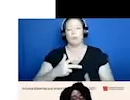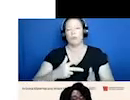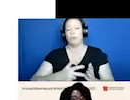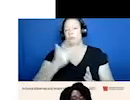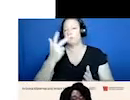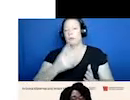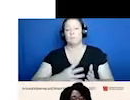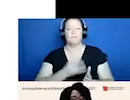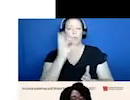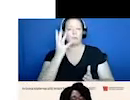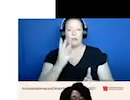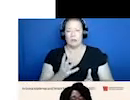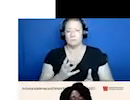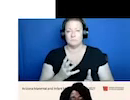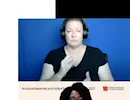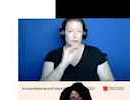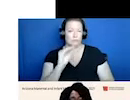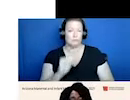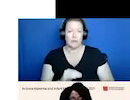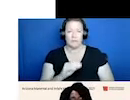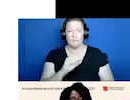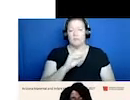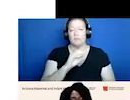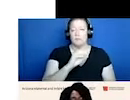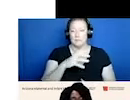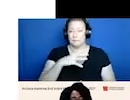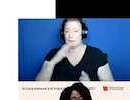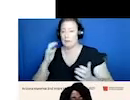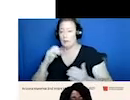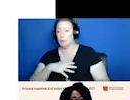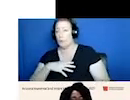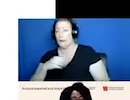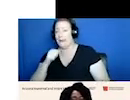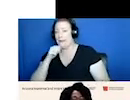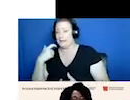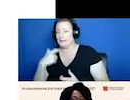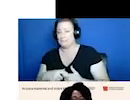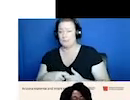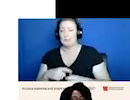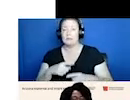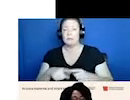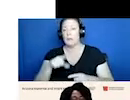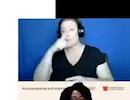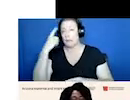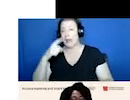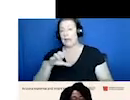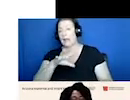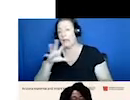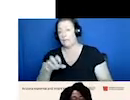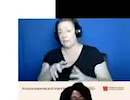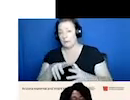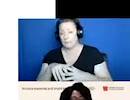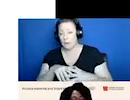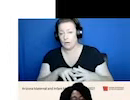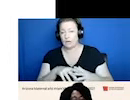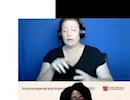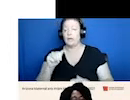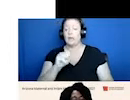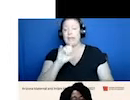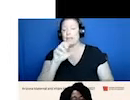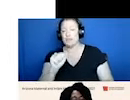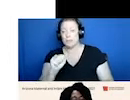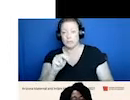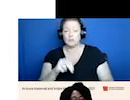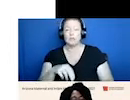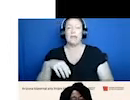times the rate of SMM as white non-Hispanics. But you can also see here that Black and African American, Asian Americans, and Hispanic